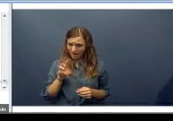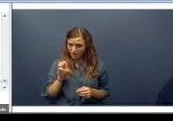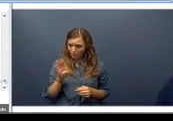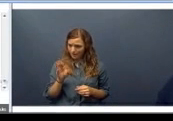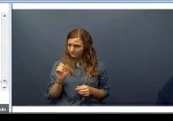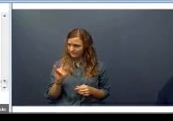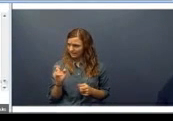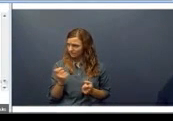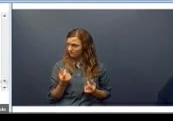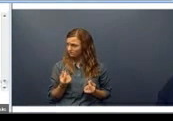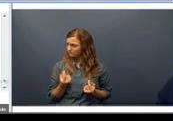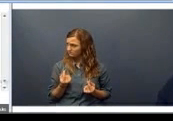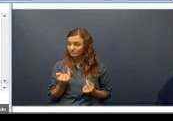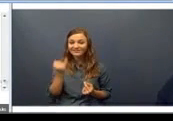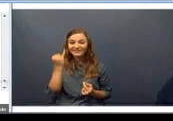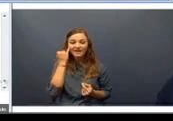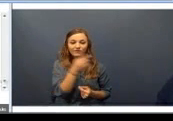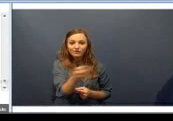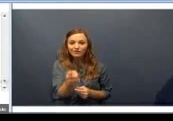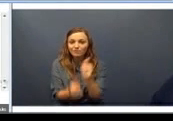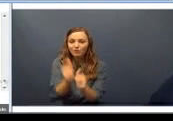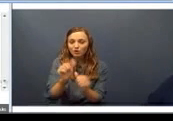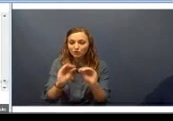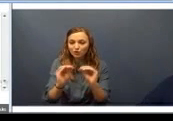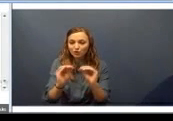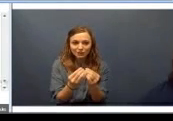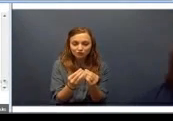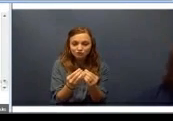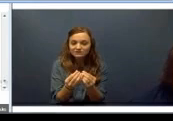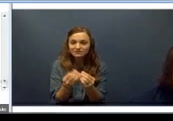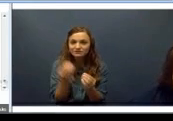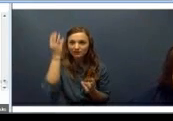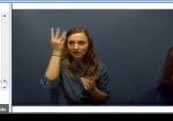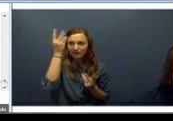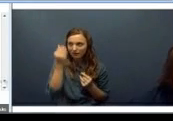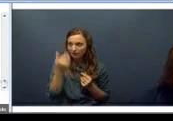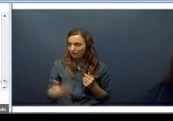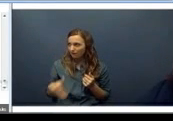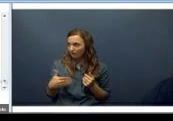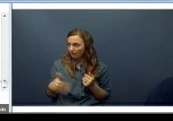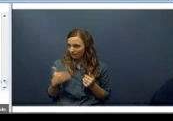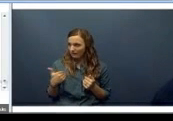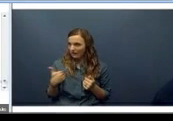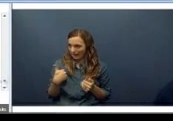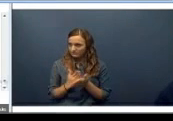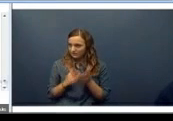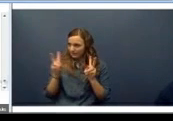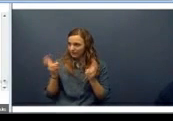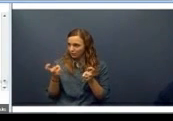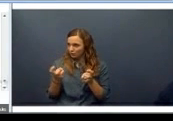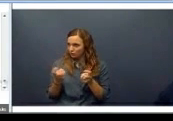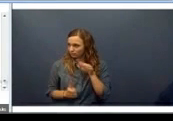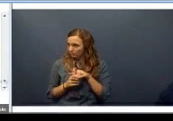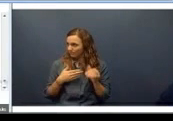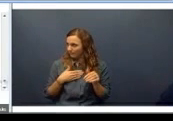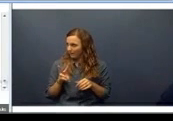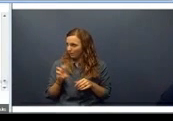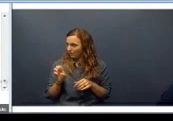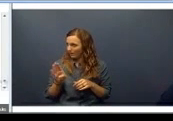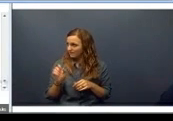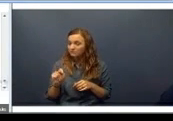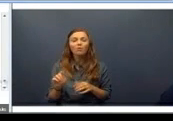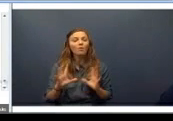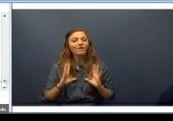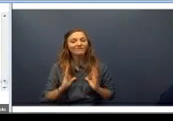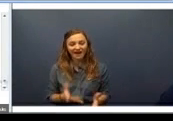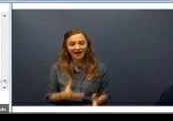Now you're probably thinking, well, what about my site? And if you're like most organizations out there, you're probably thinking, gee, we have some of these